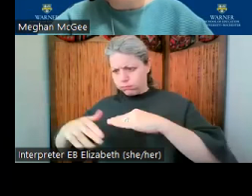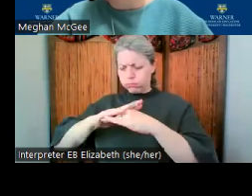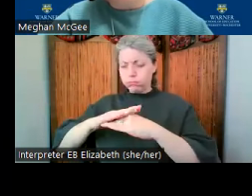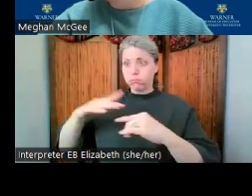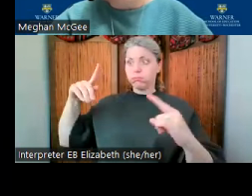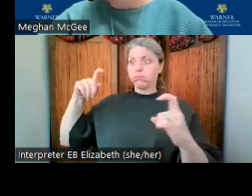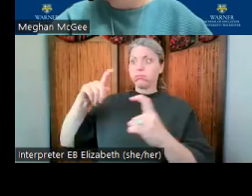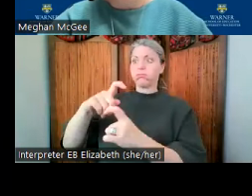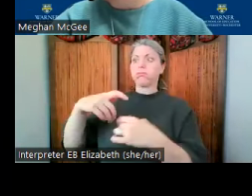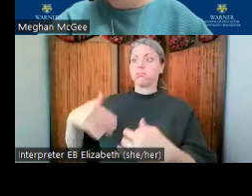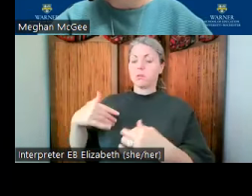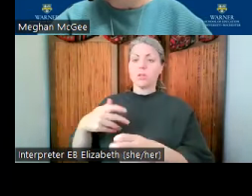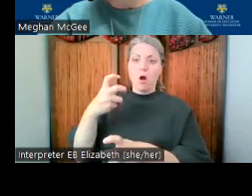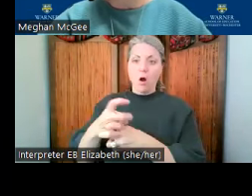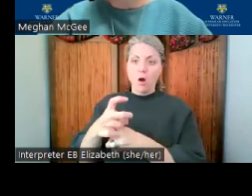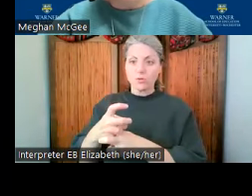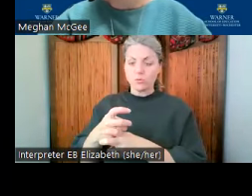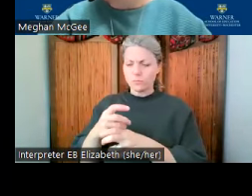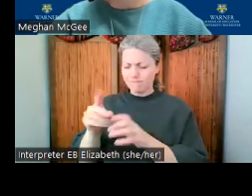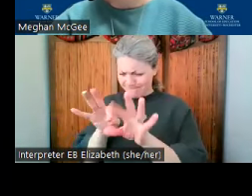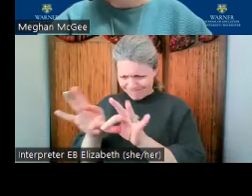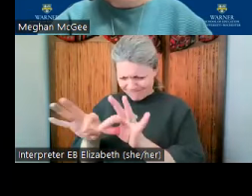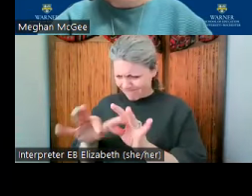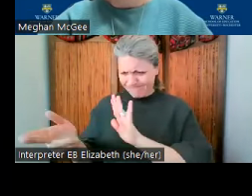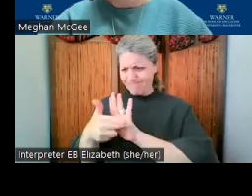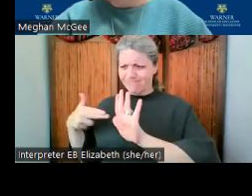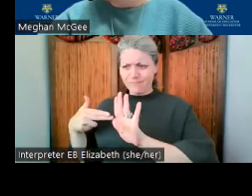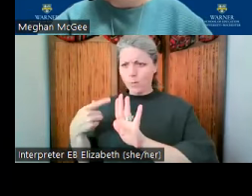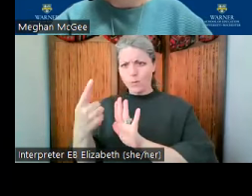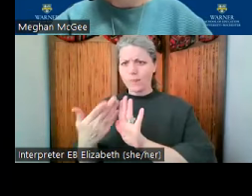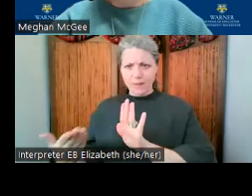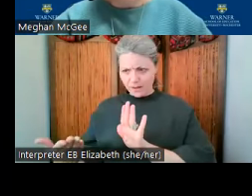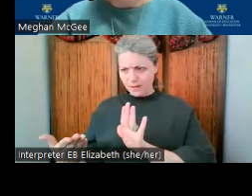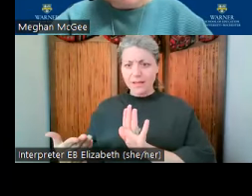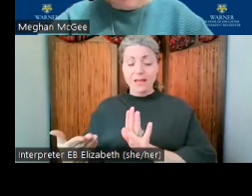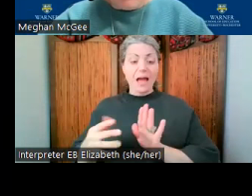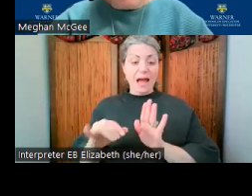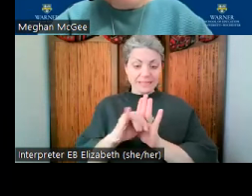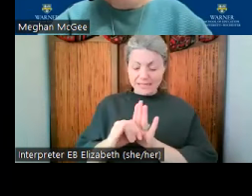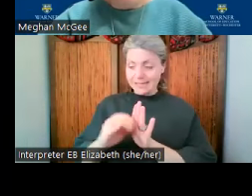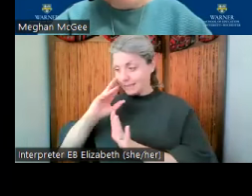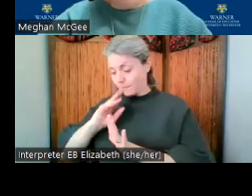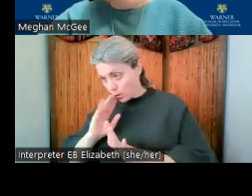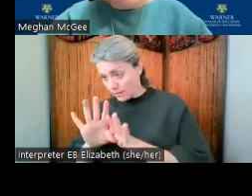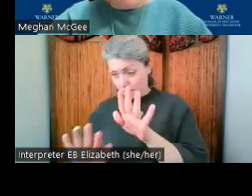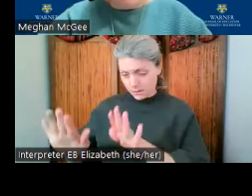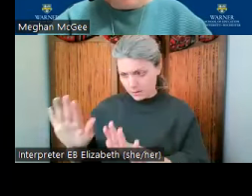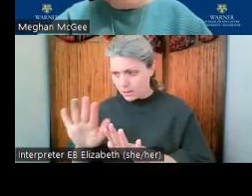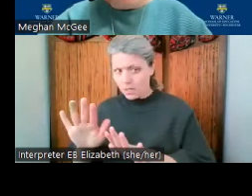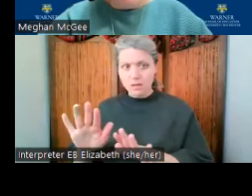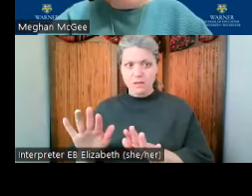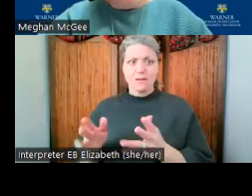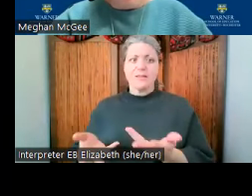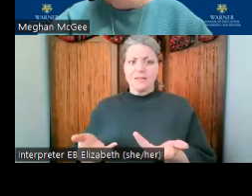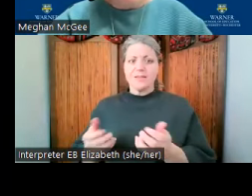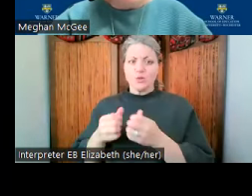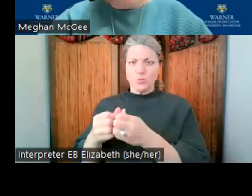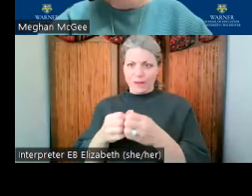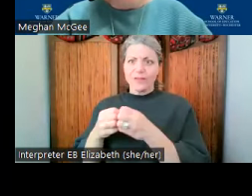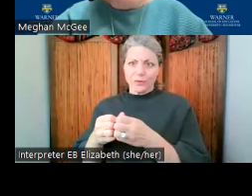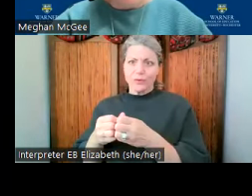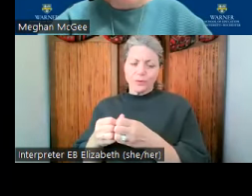health disparity, when we start to layer identity and experience on these the